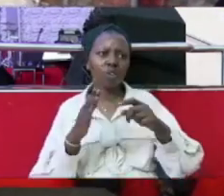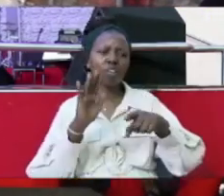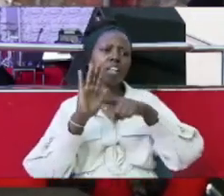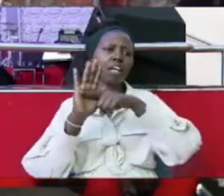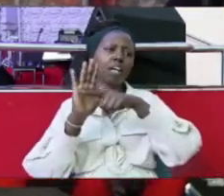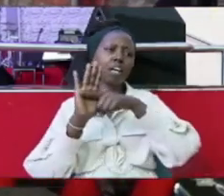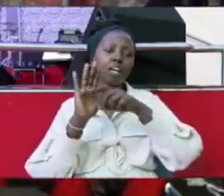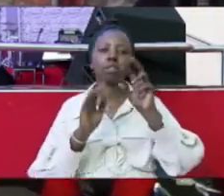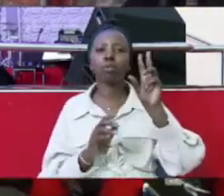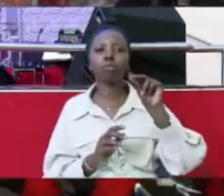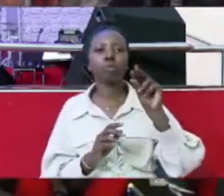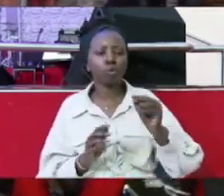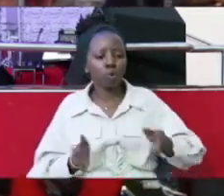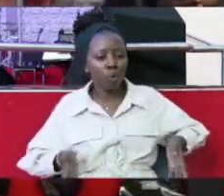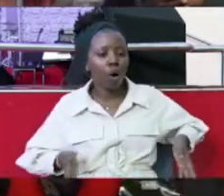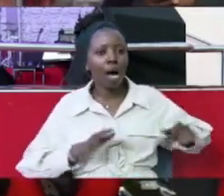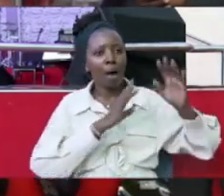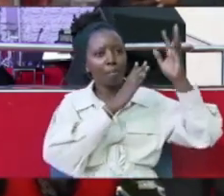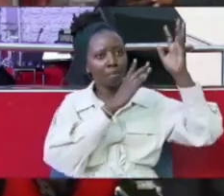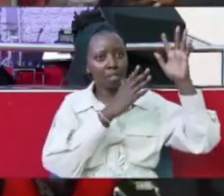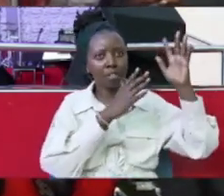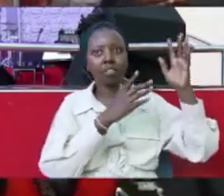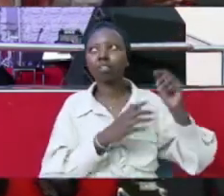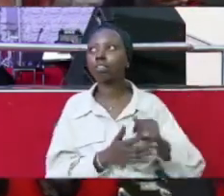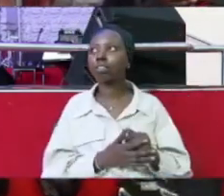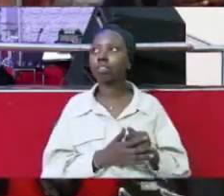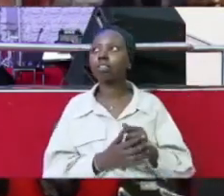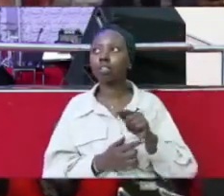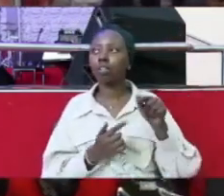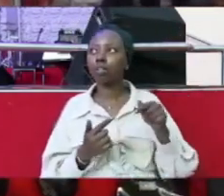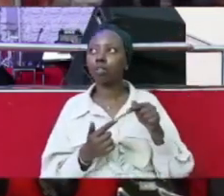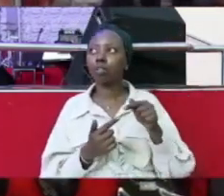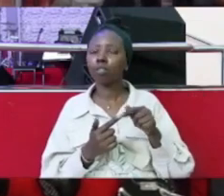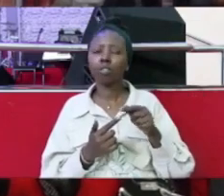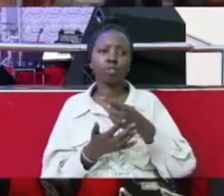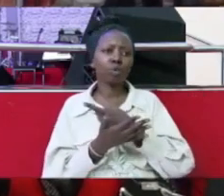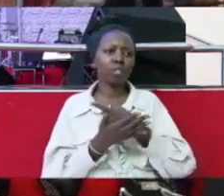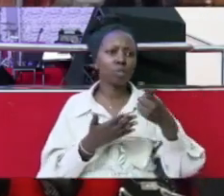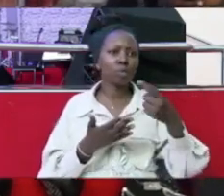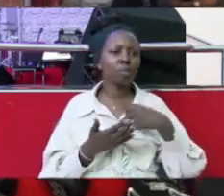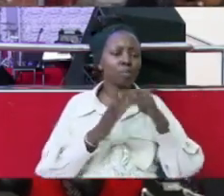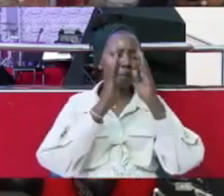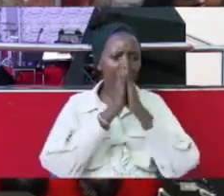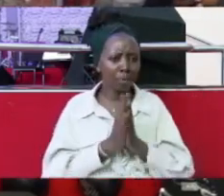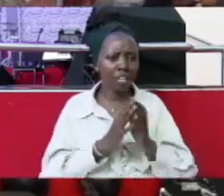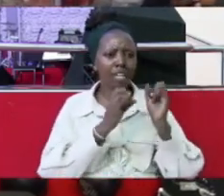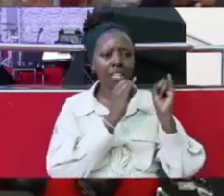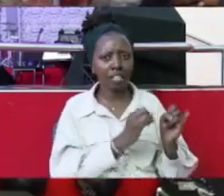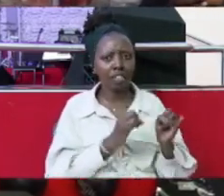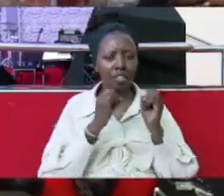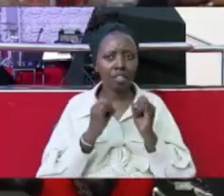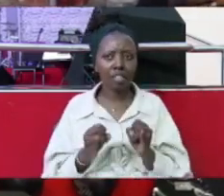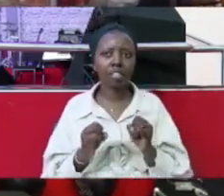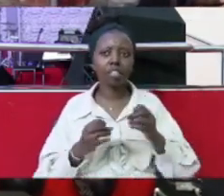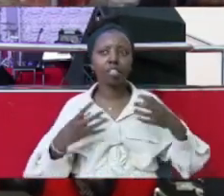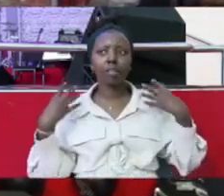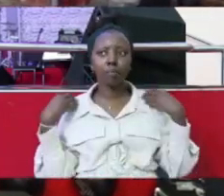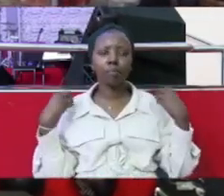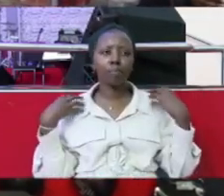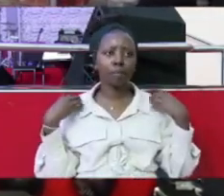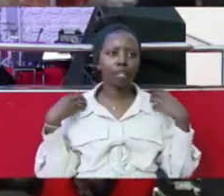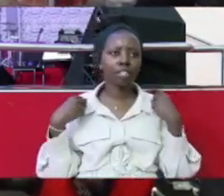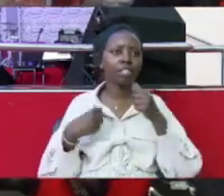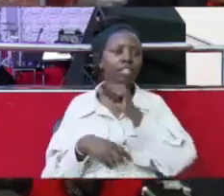ambayo ni mabaya. So this week we pray that each one of us is going to practice the AAA